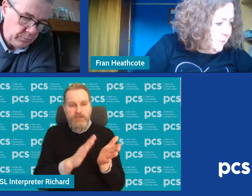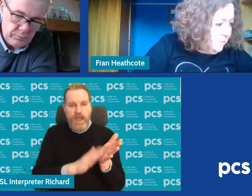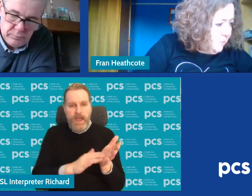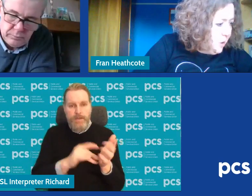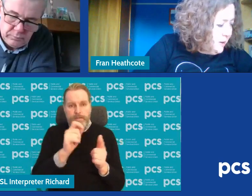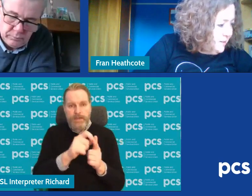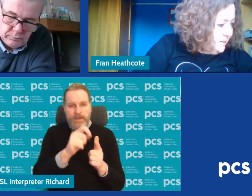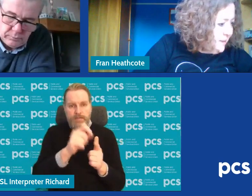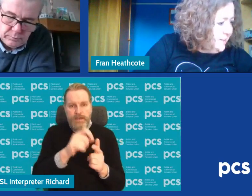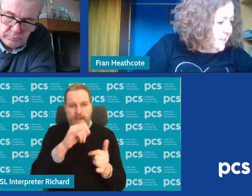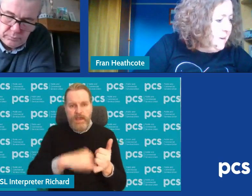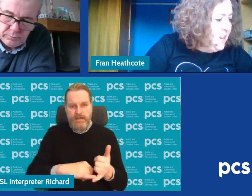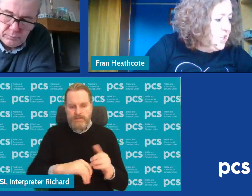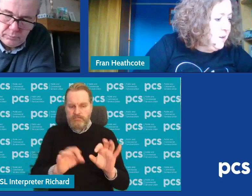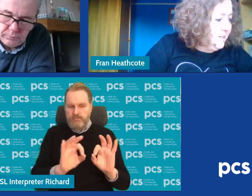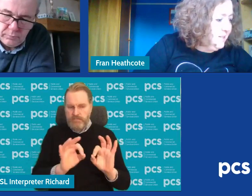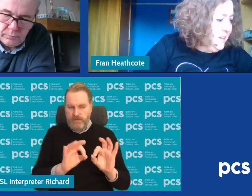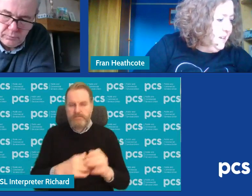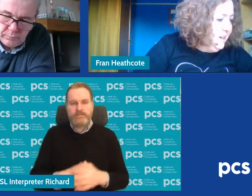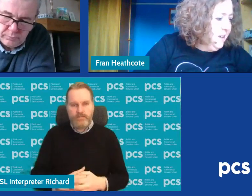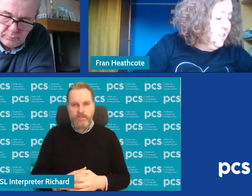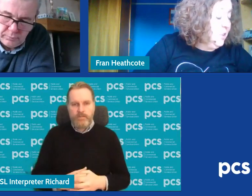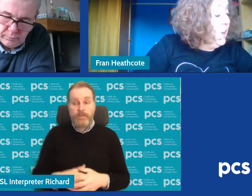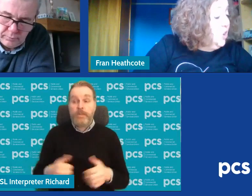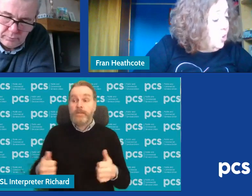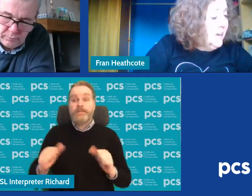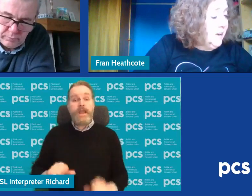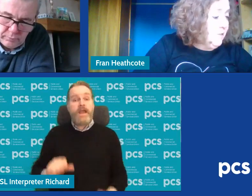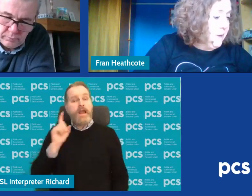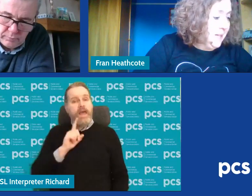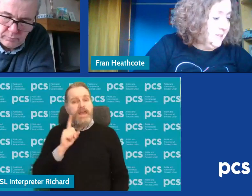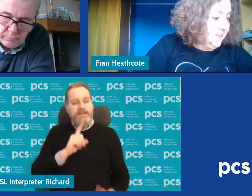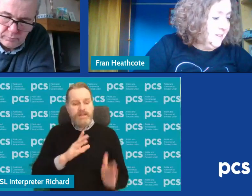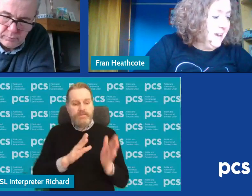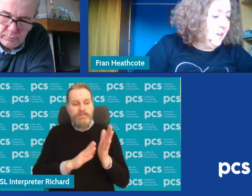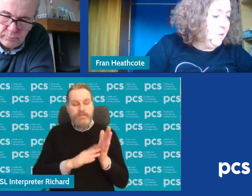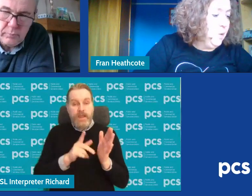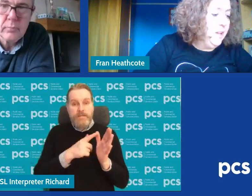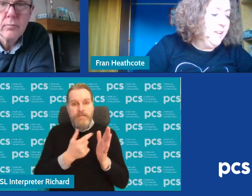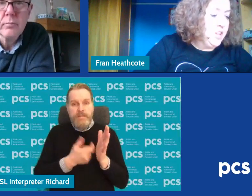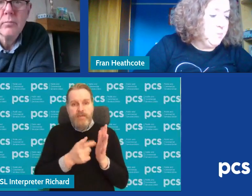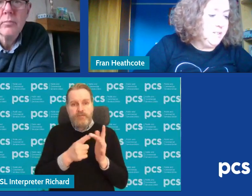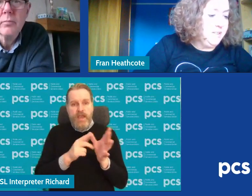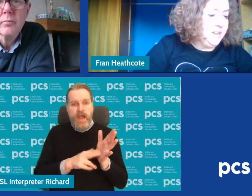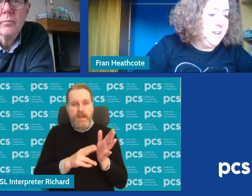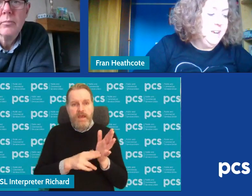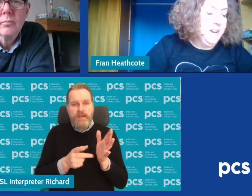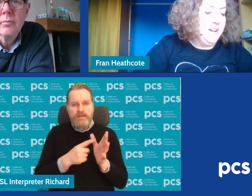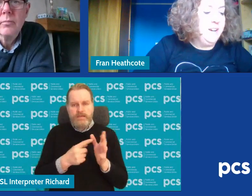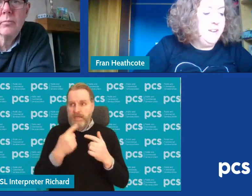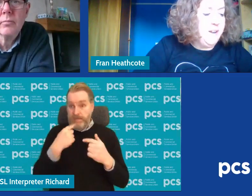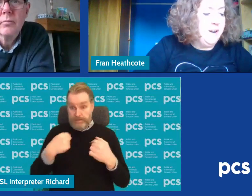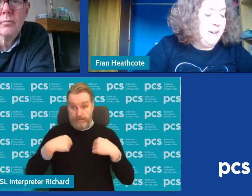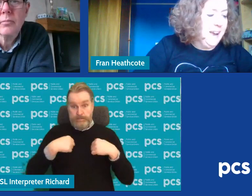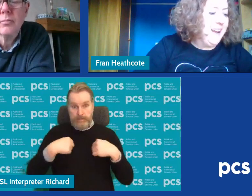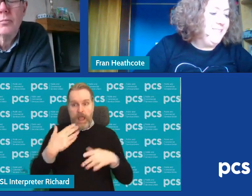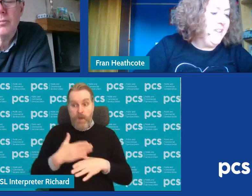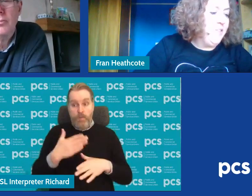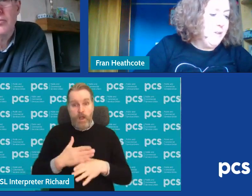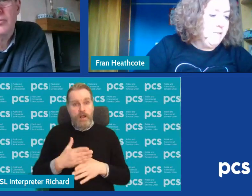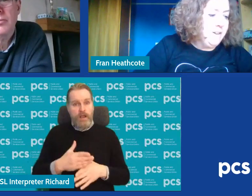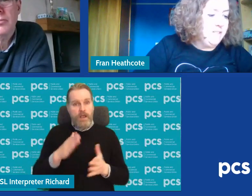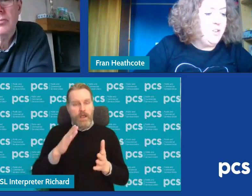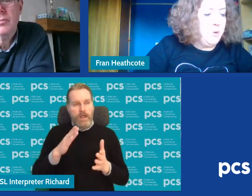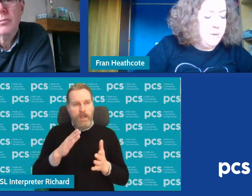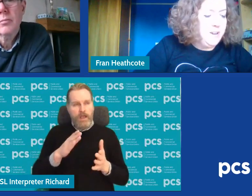Mariana Owens says, I'm in HMRC, so we are not yet reballoting. How can we in the HMRC and in